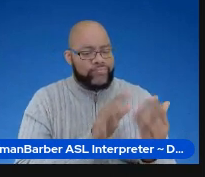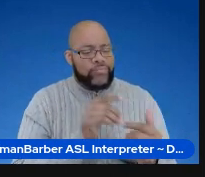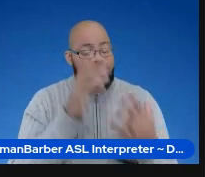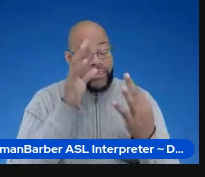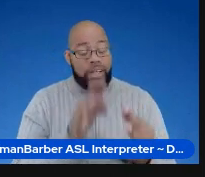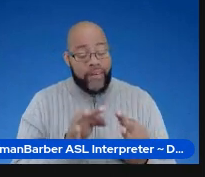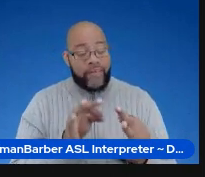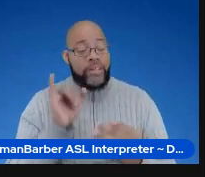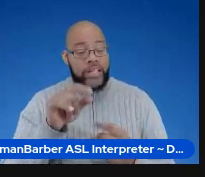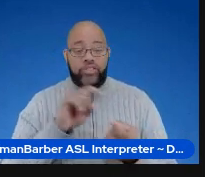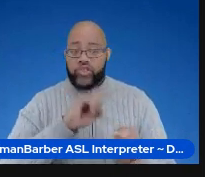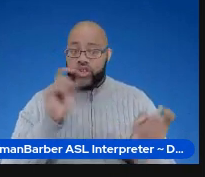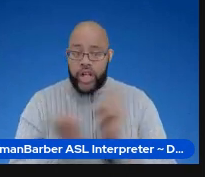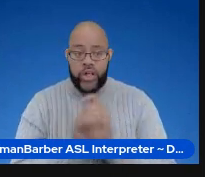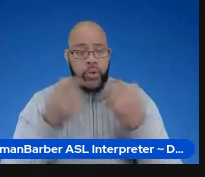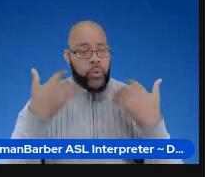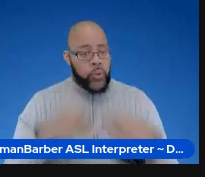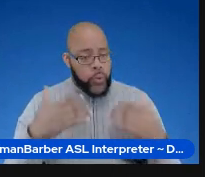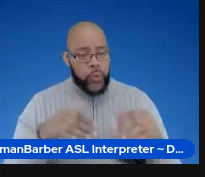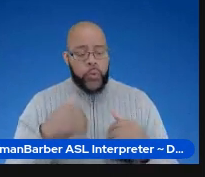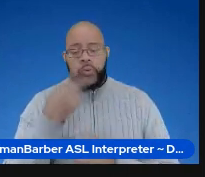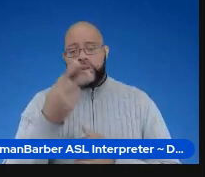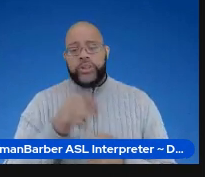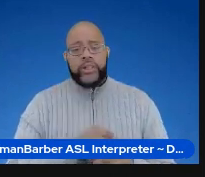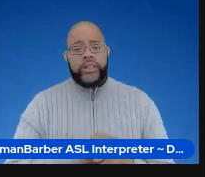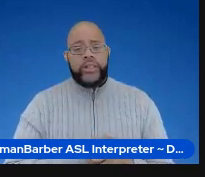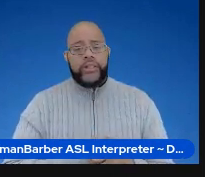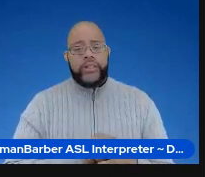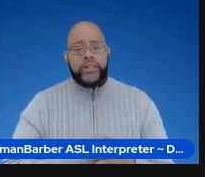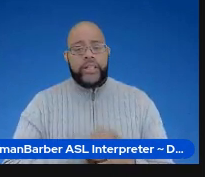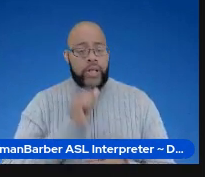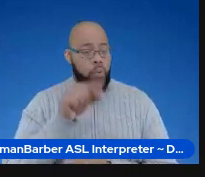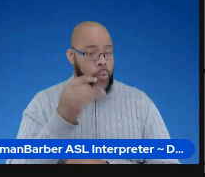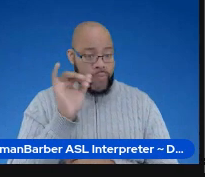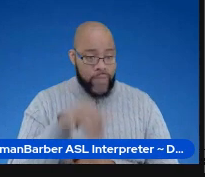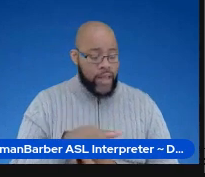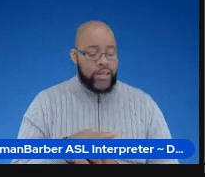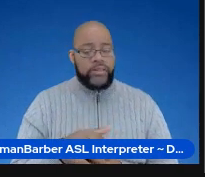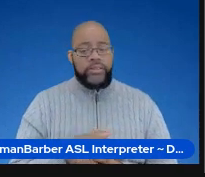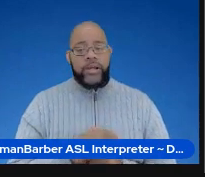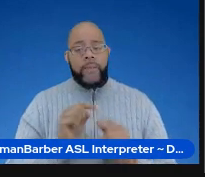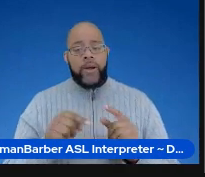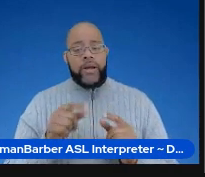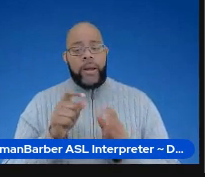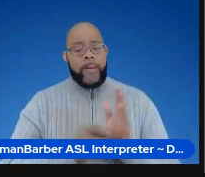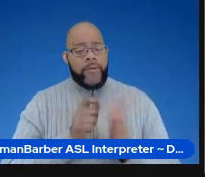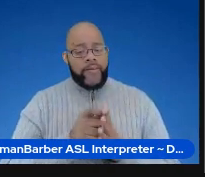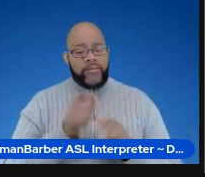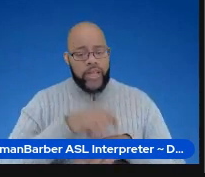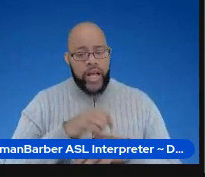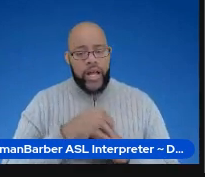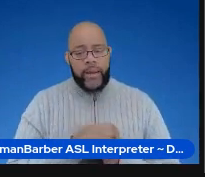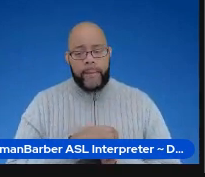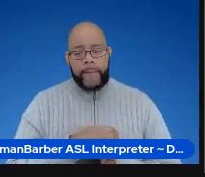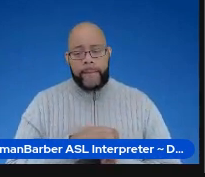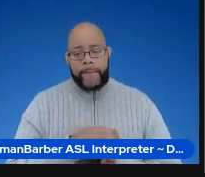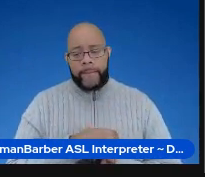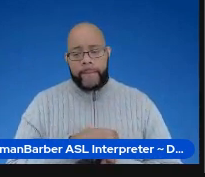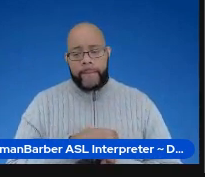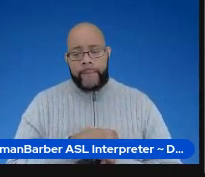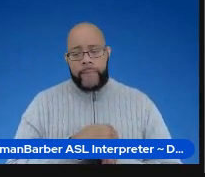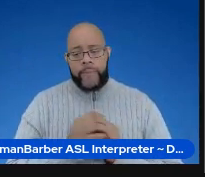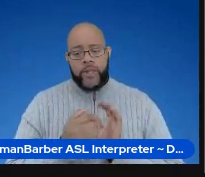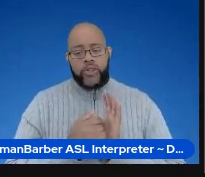game changer to see that, and not that it was a period of time that